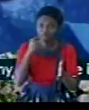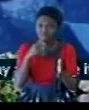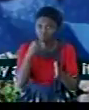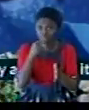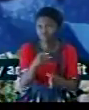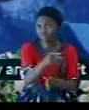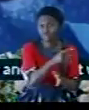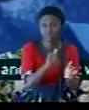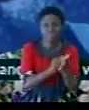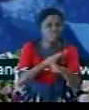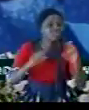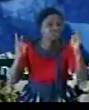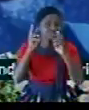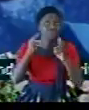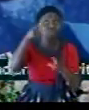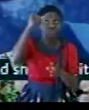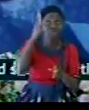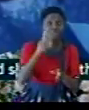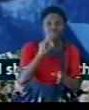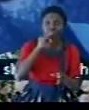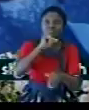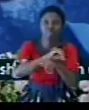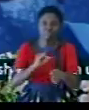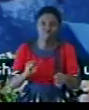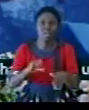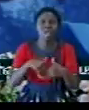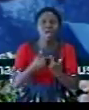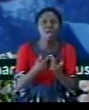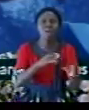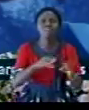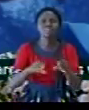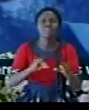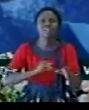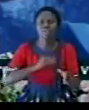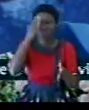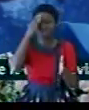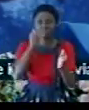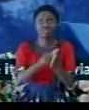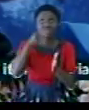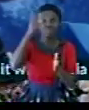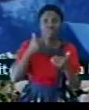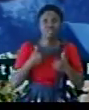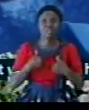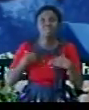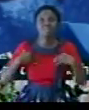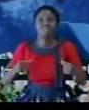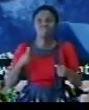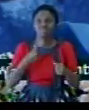work. Not only, how do I know that God has healed me? I was able to complete so many projects.